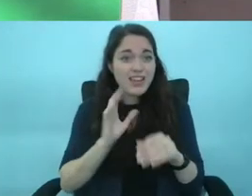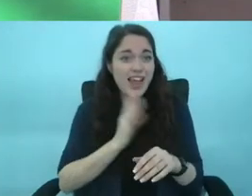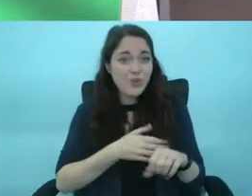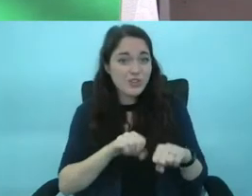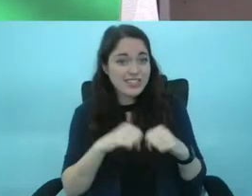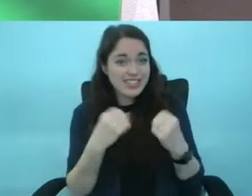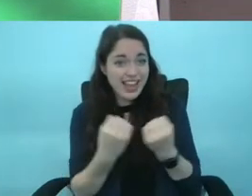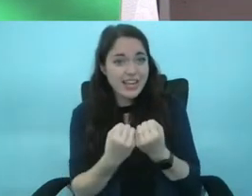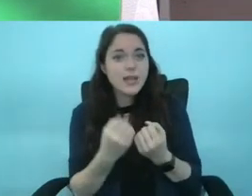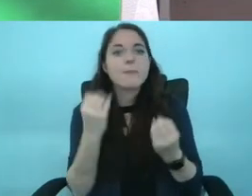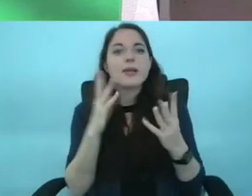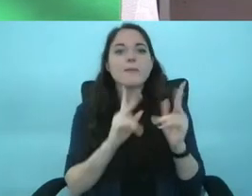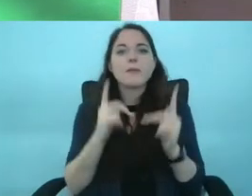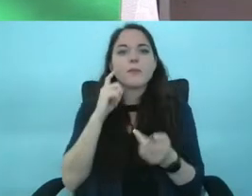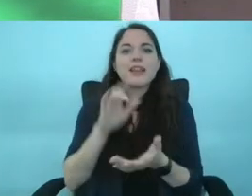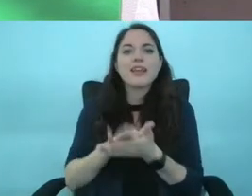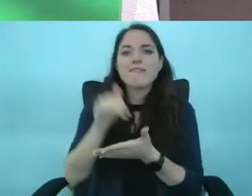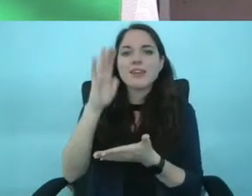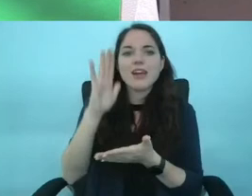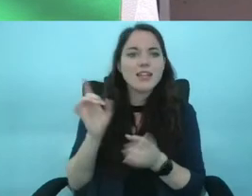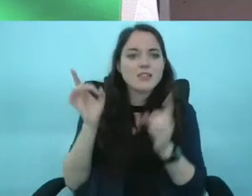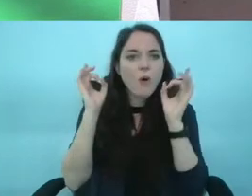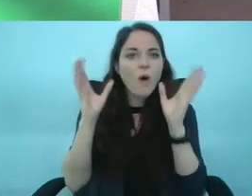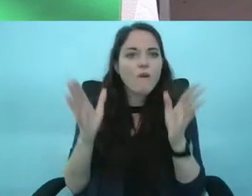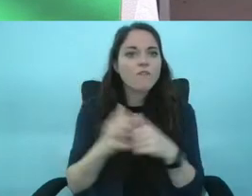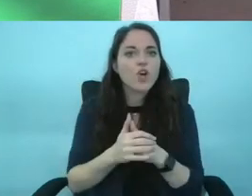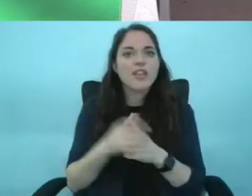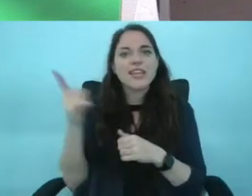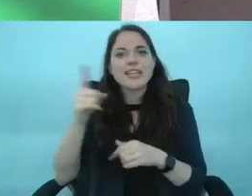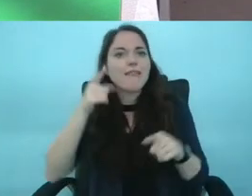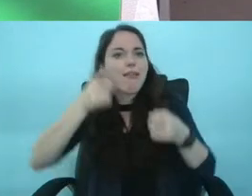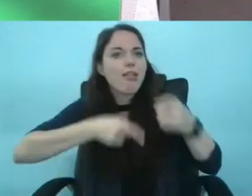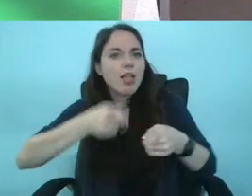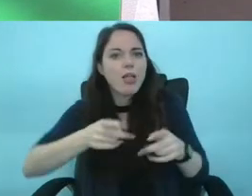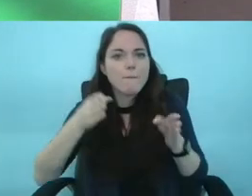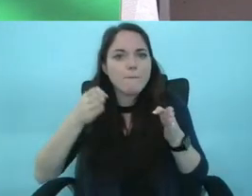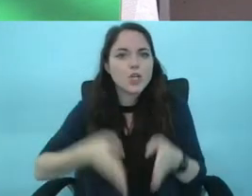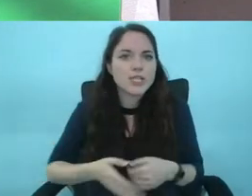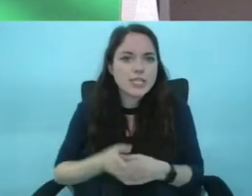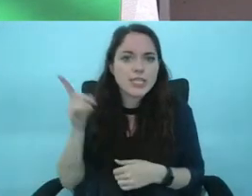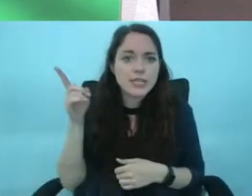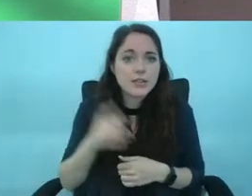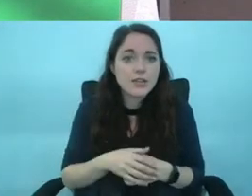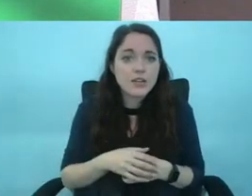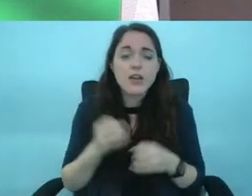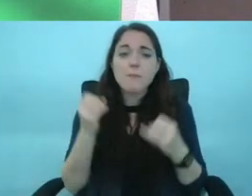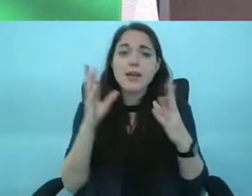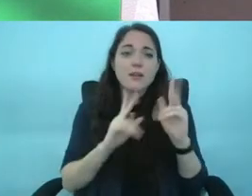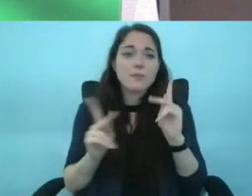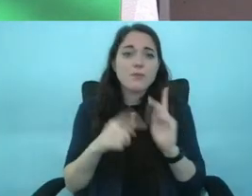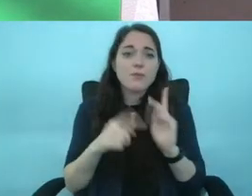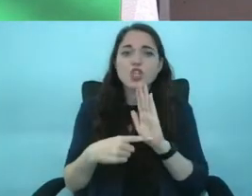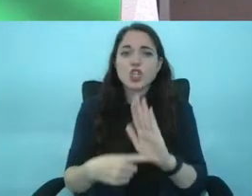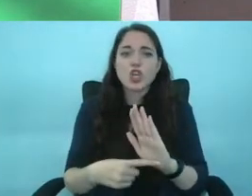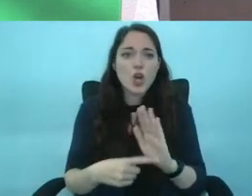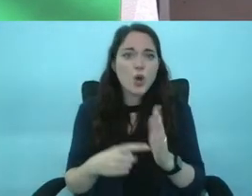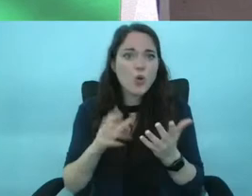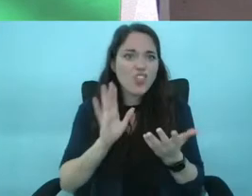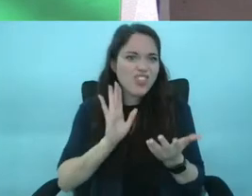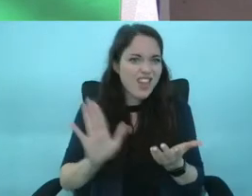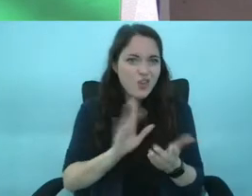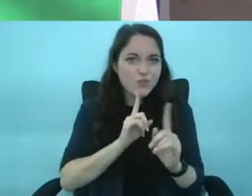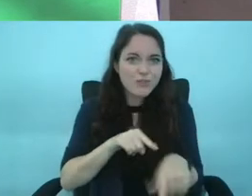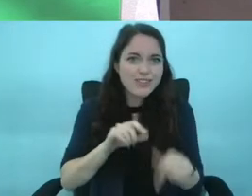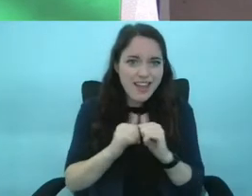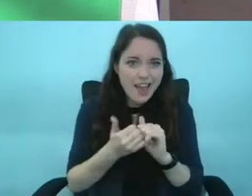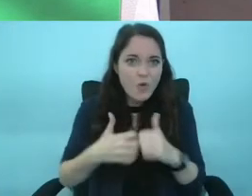God. That worldview is interpreted and often carried out as angry, violent acts rather than